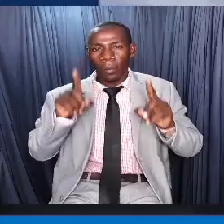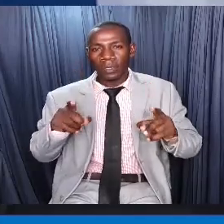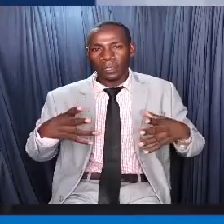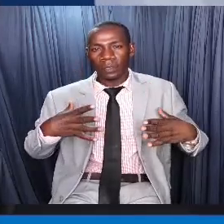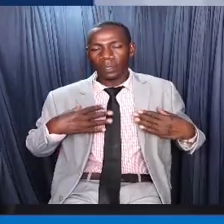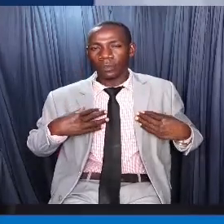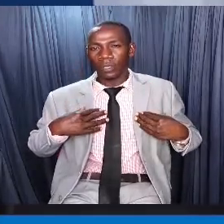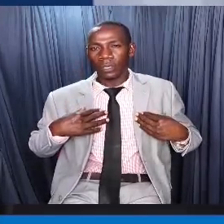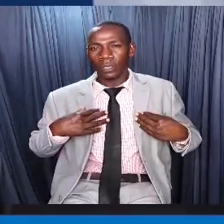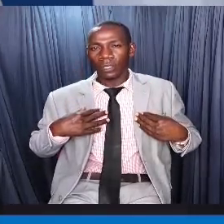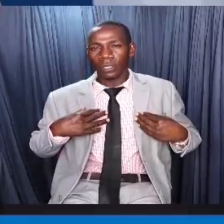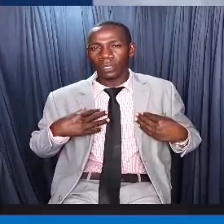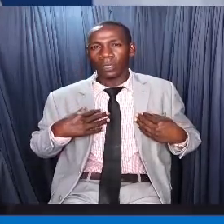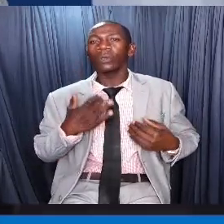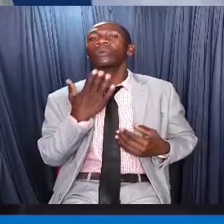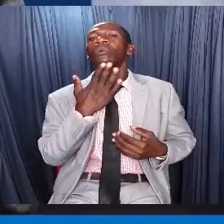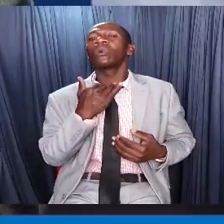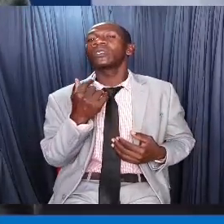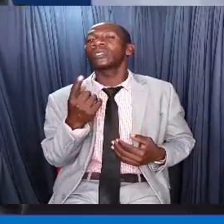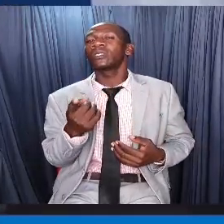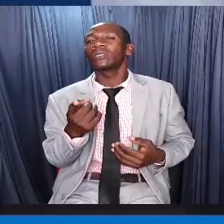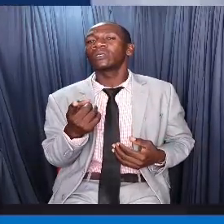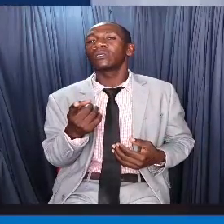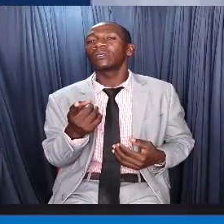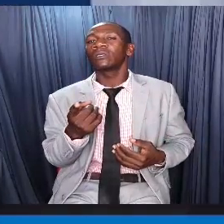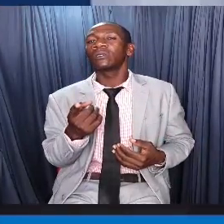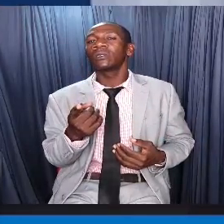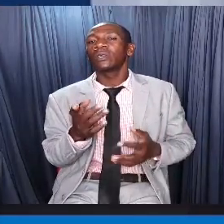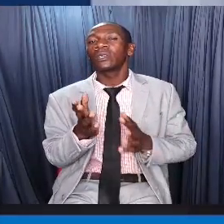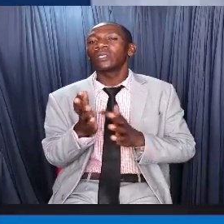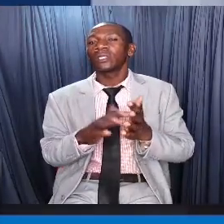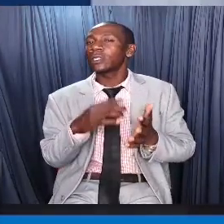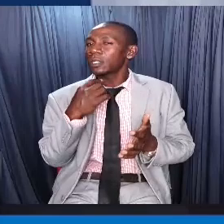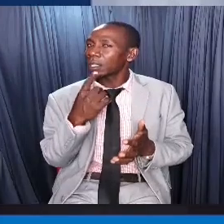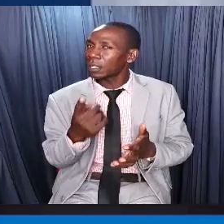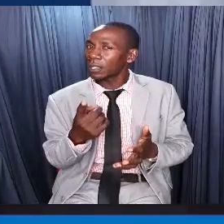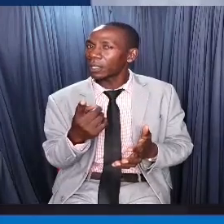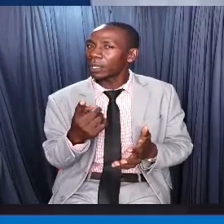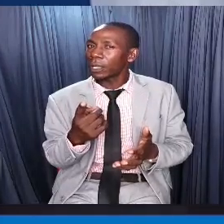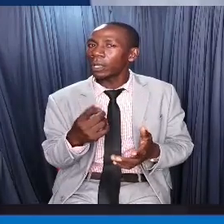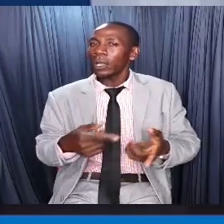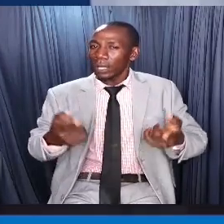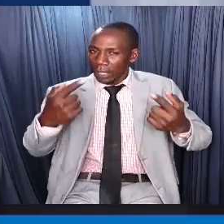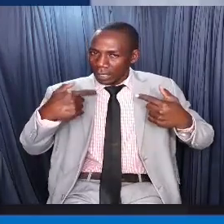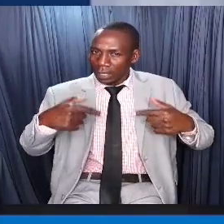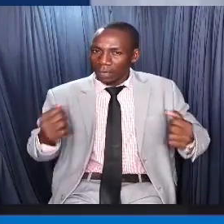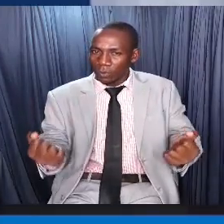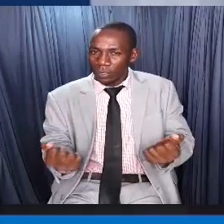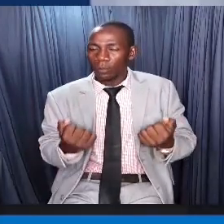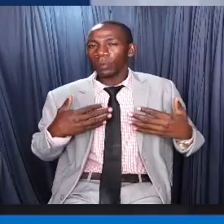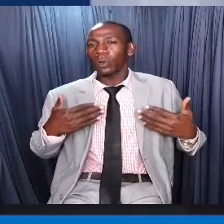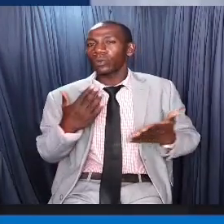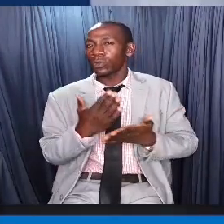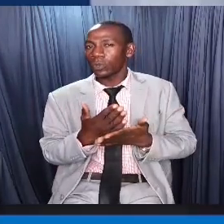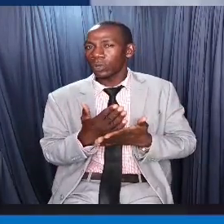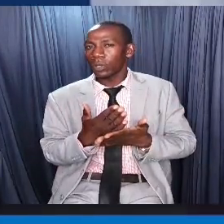once you accept. Ukitaka. If you want. Maana Yesu alisema. Because Jesus said. Yeye alikuja kuokoa watu kweli. He came to save